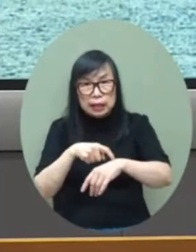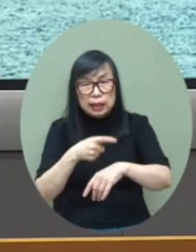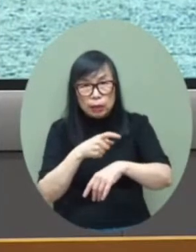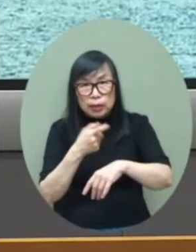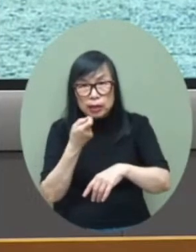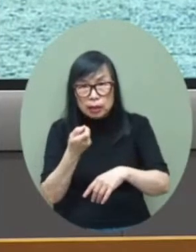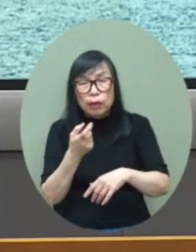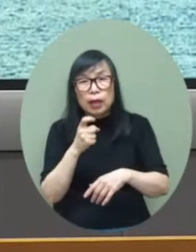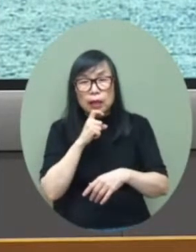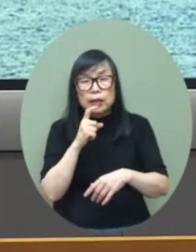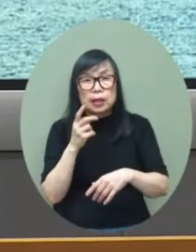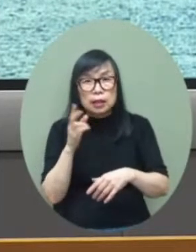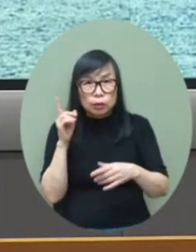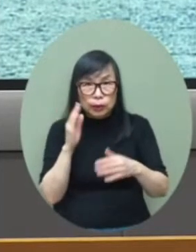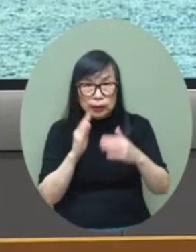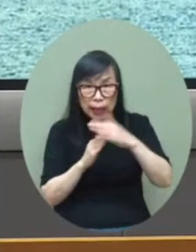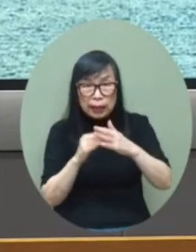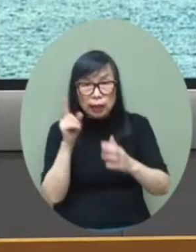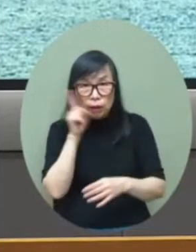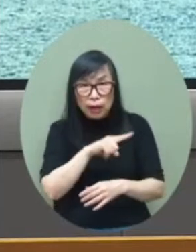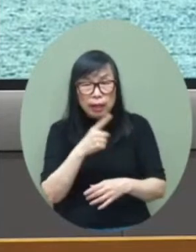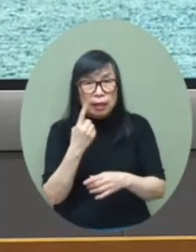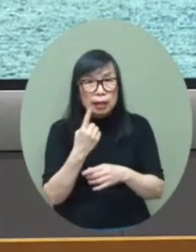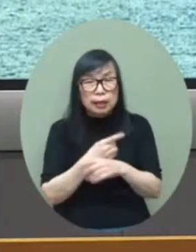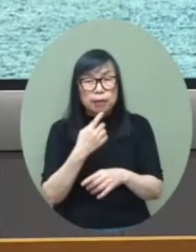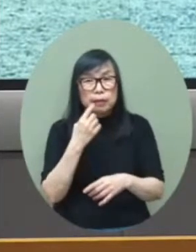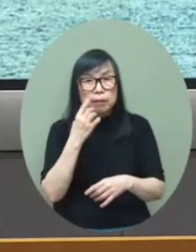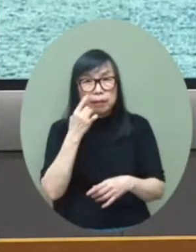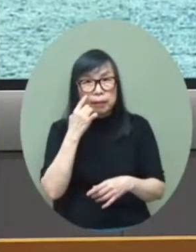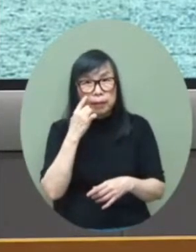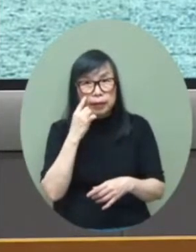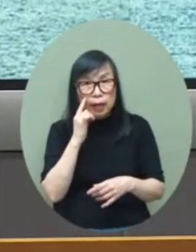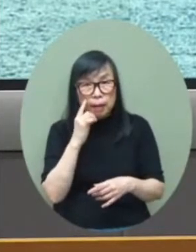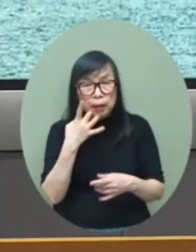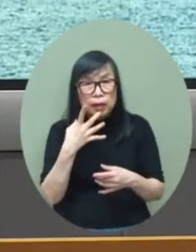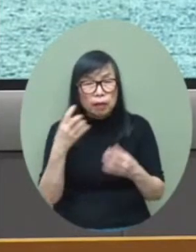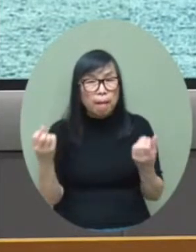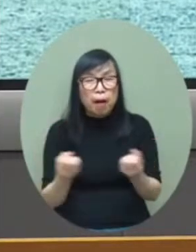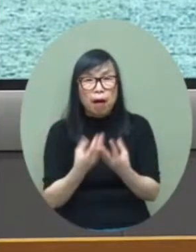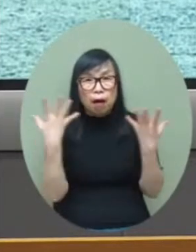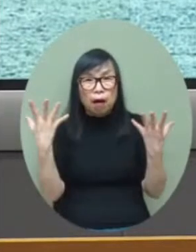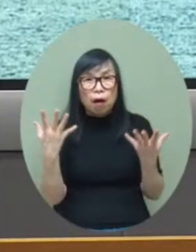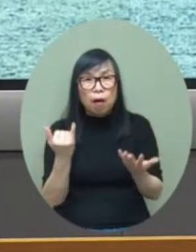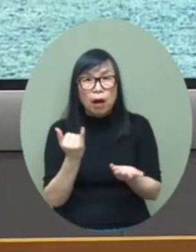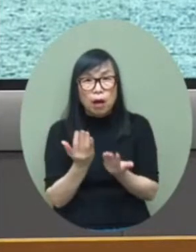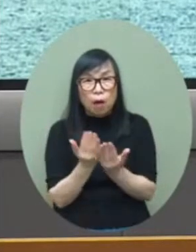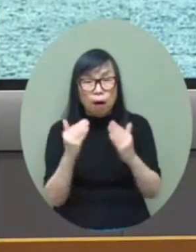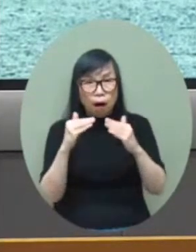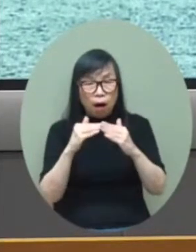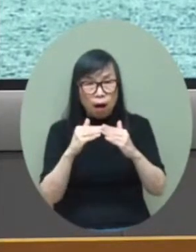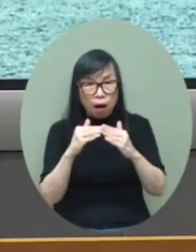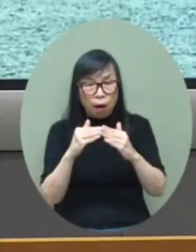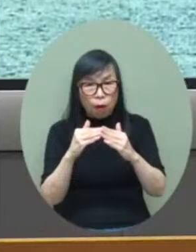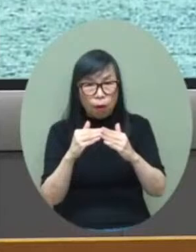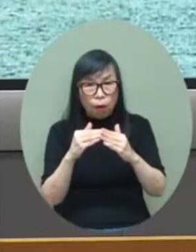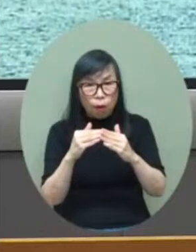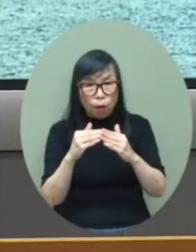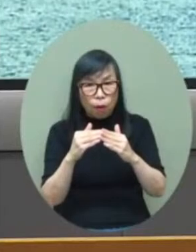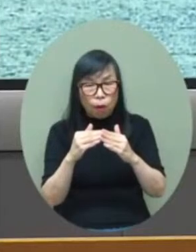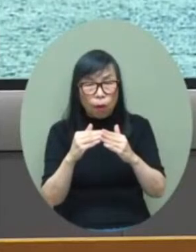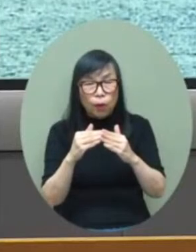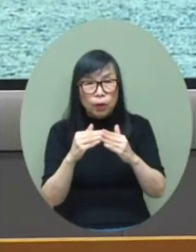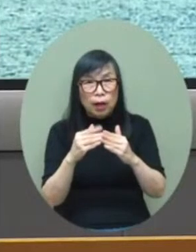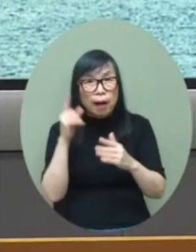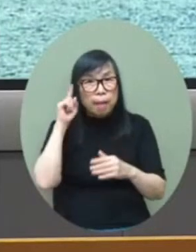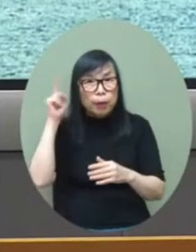percentage in the community. Sometimes the figures fluctuate, and for some classes, suspension for